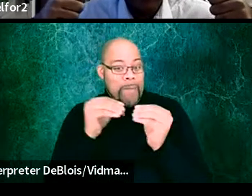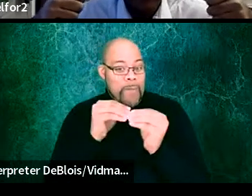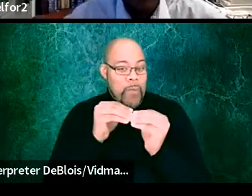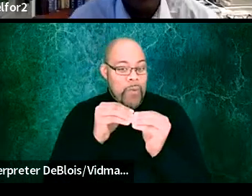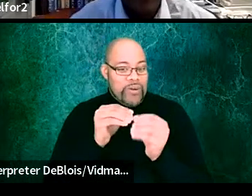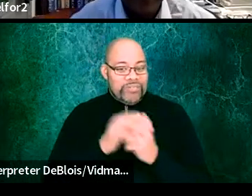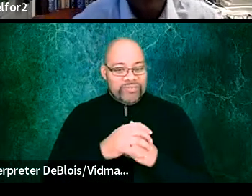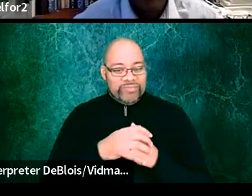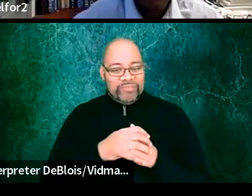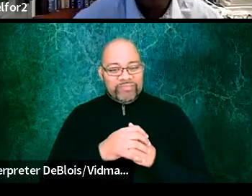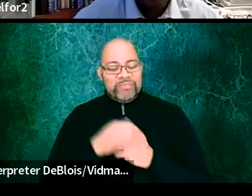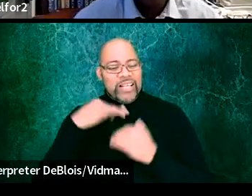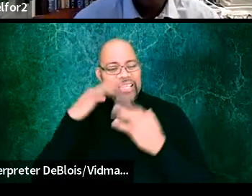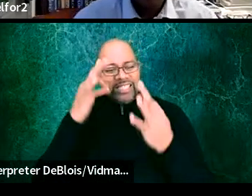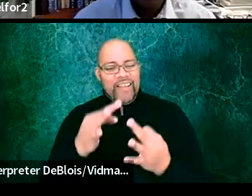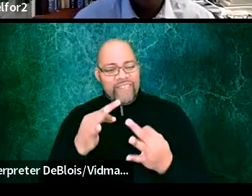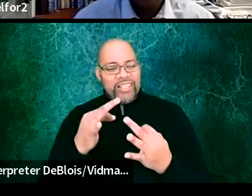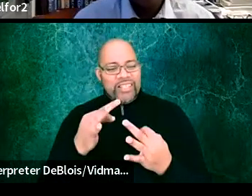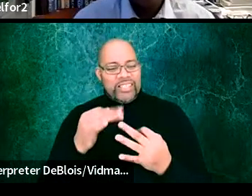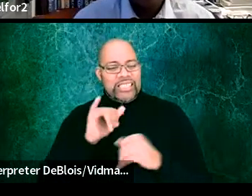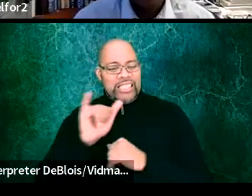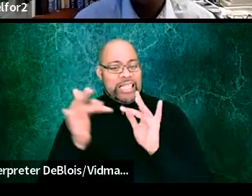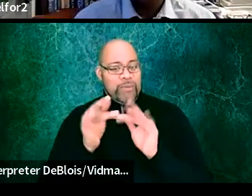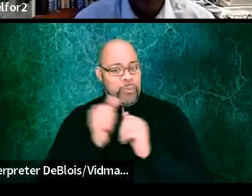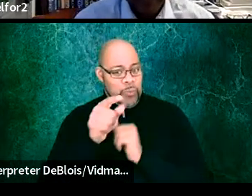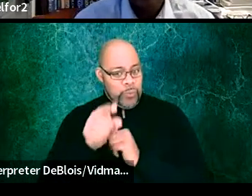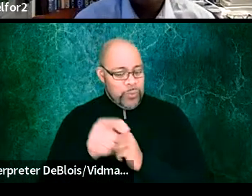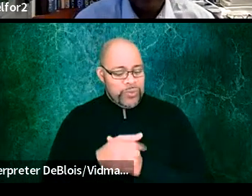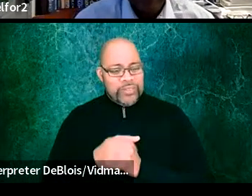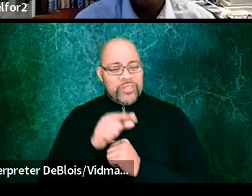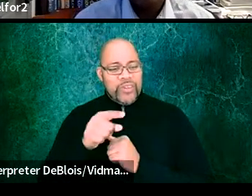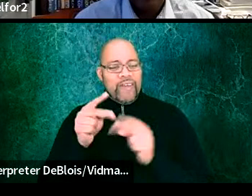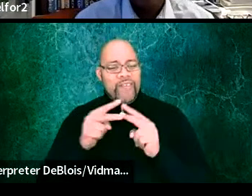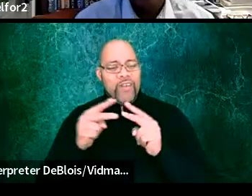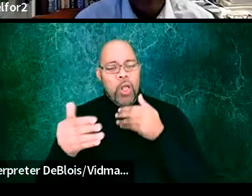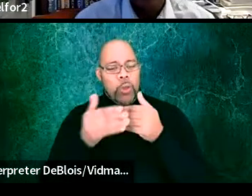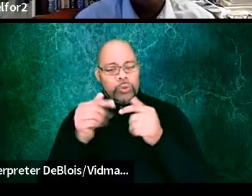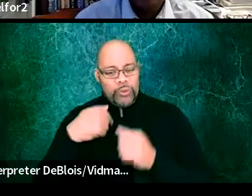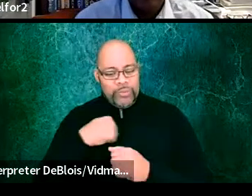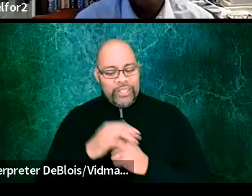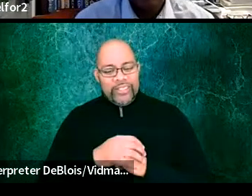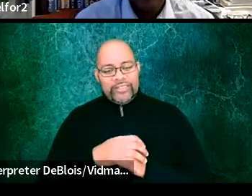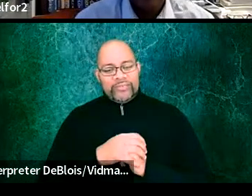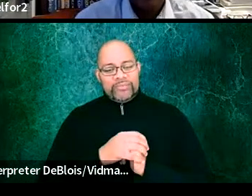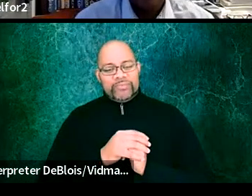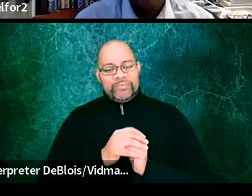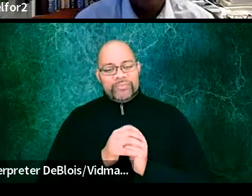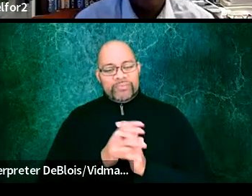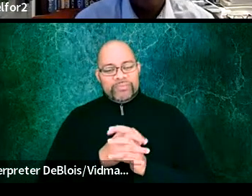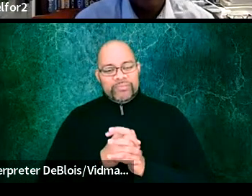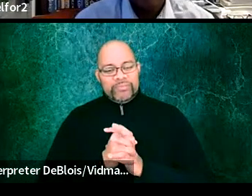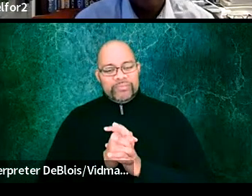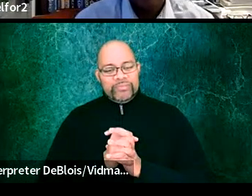Yeah, I'm definitely going to stay in touch with you. You're very close to me.